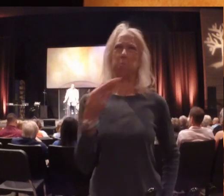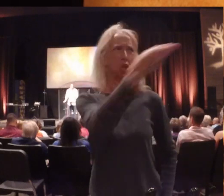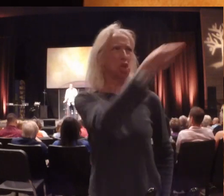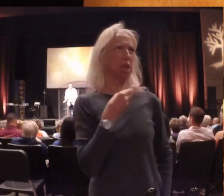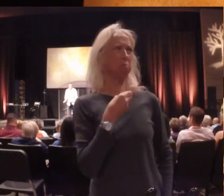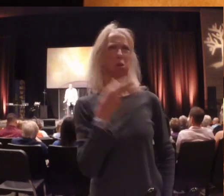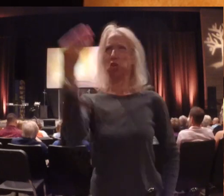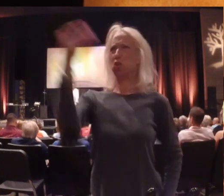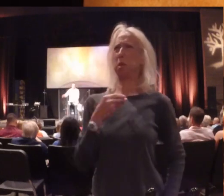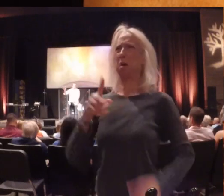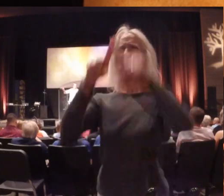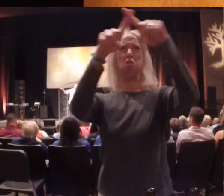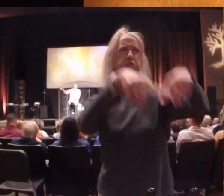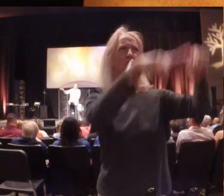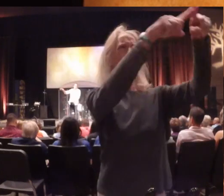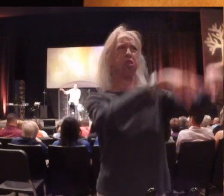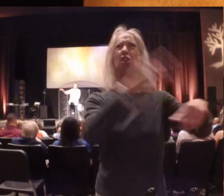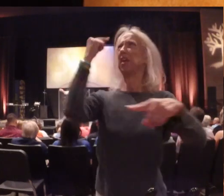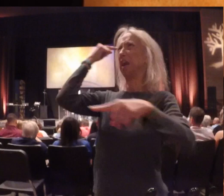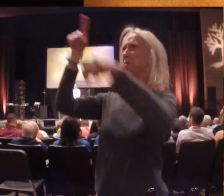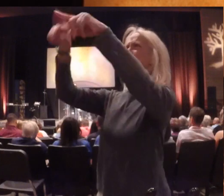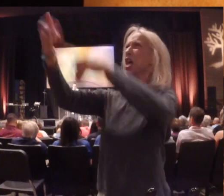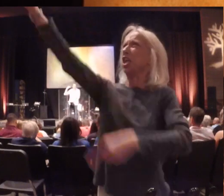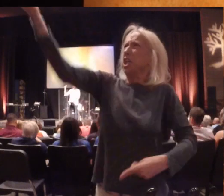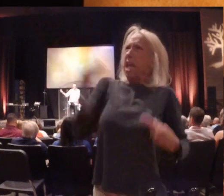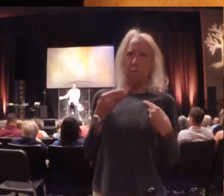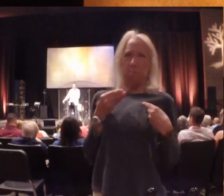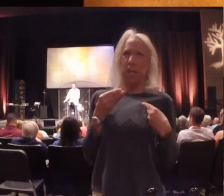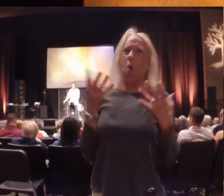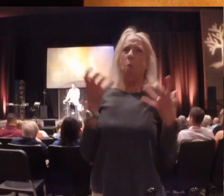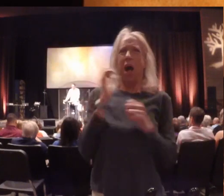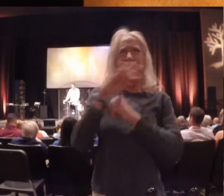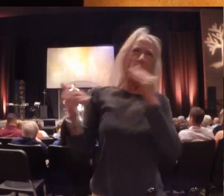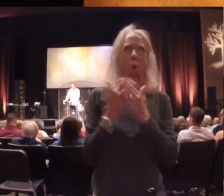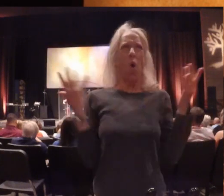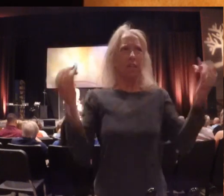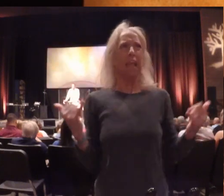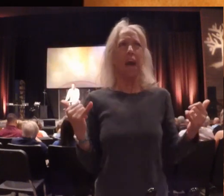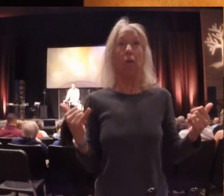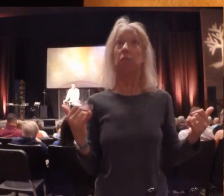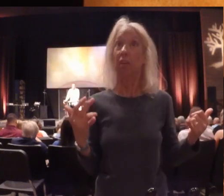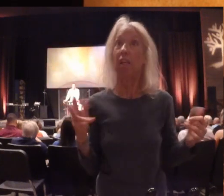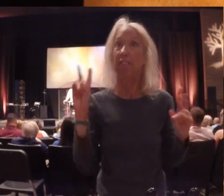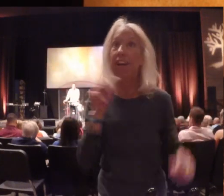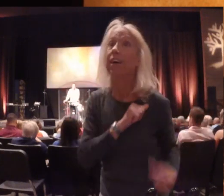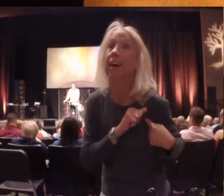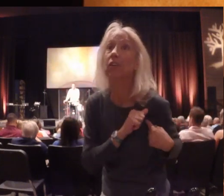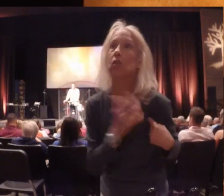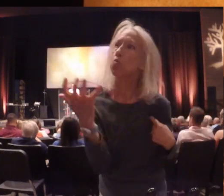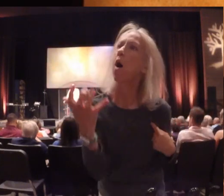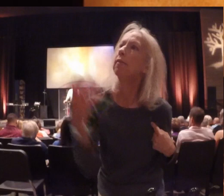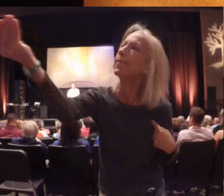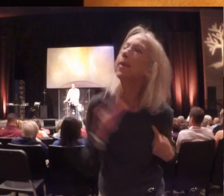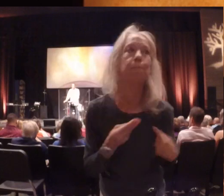what happens is we get, as a society and a culture, we've come to this place like, I want it all, and help me finish it, and I want it now. We